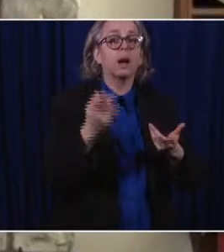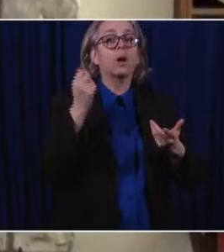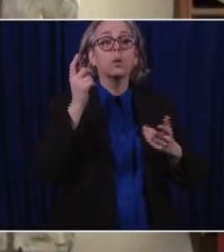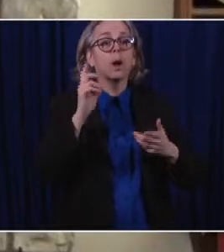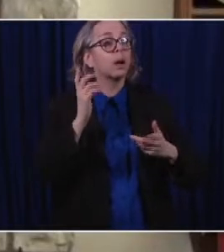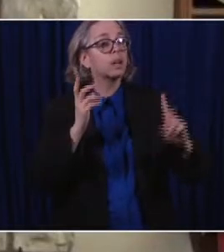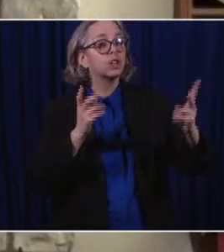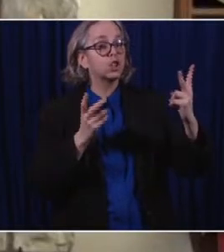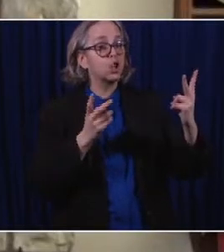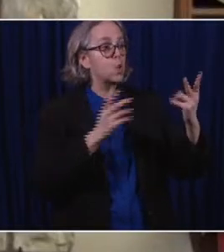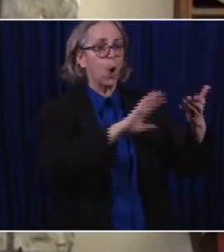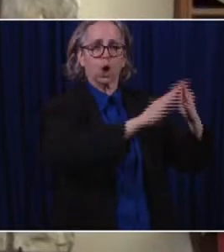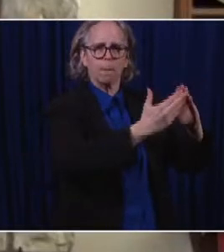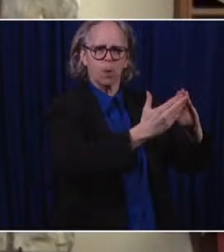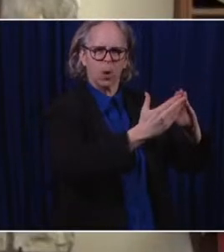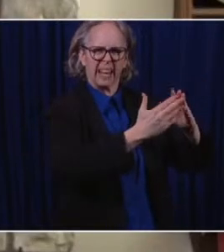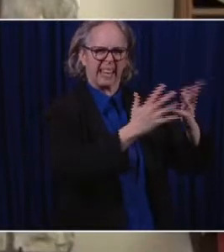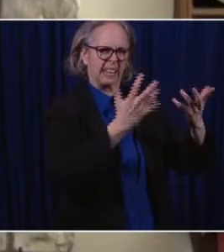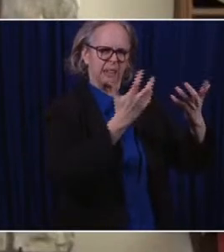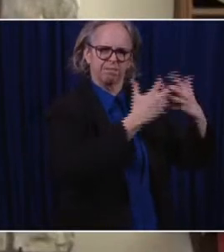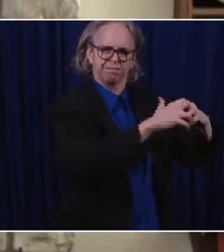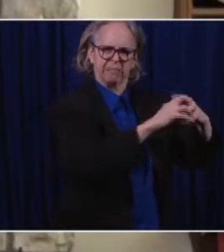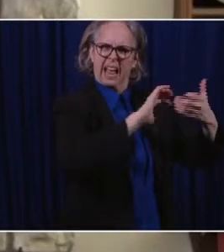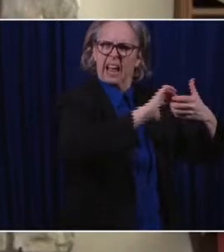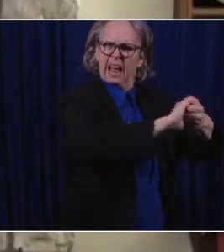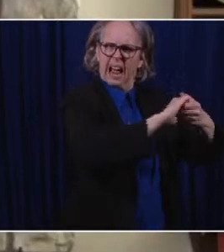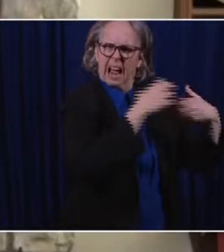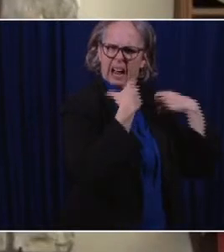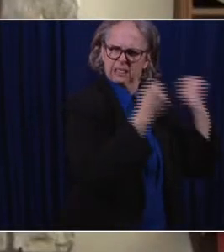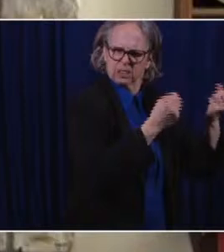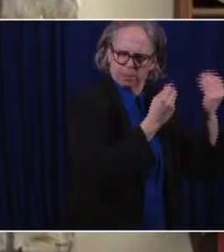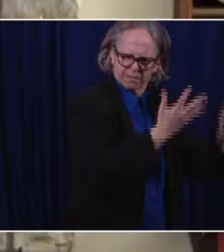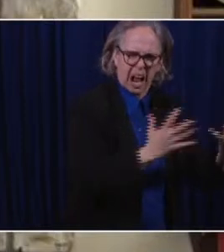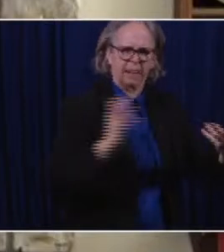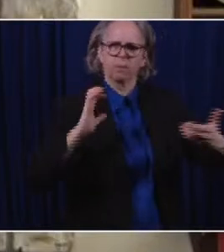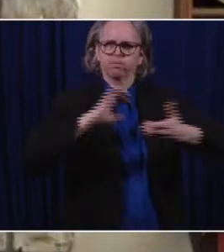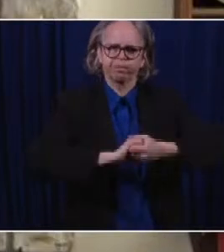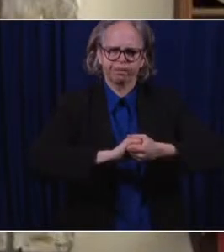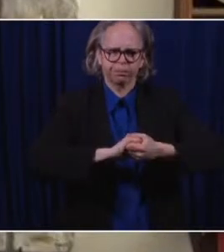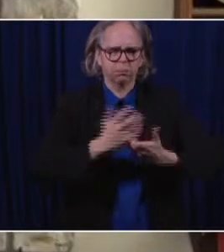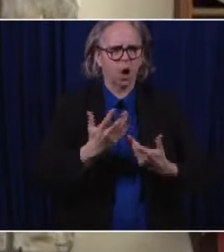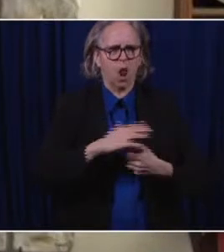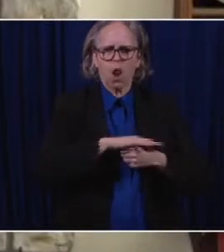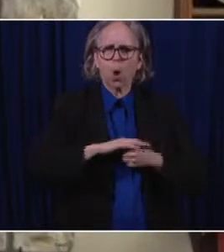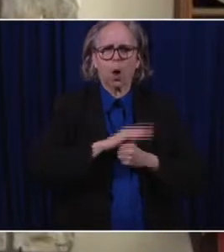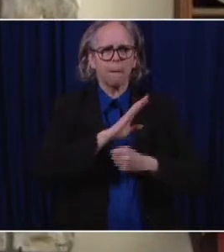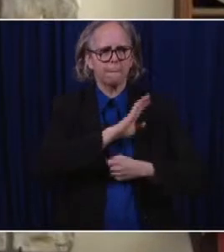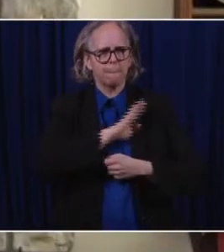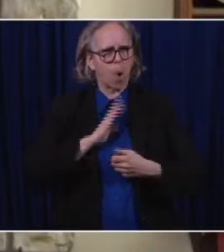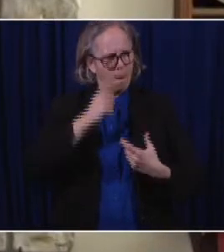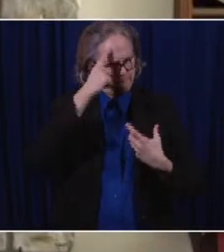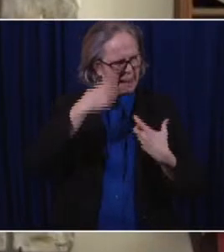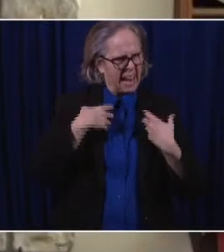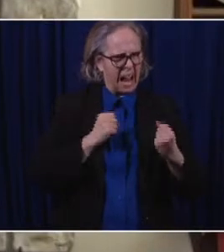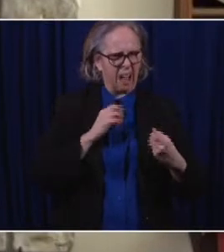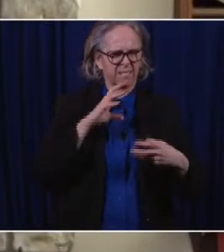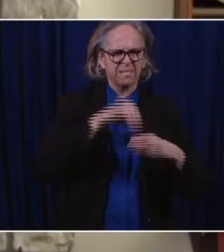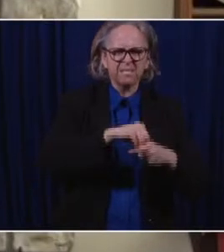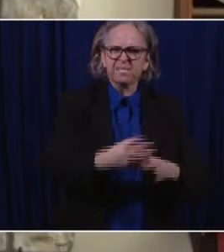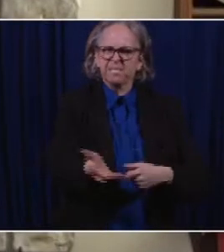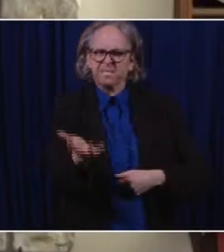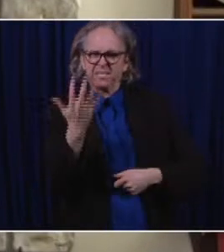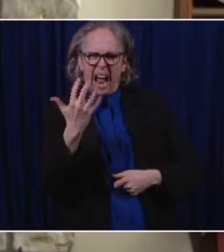mental health providers and their local board of public health. 5 full-time mental health professionals have